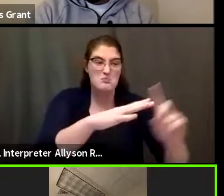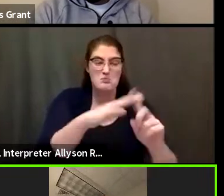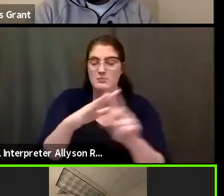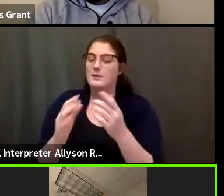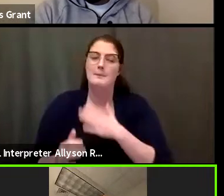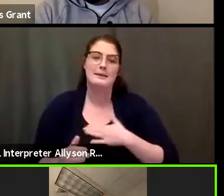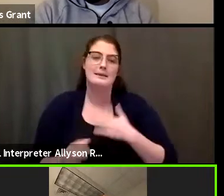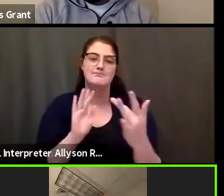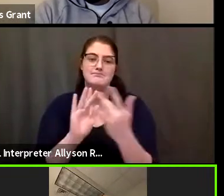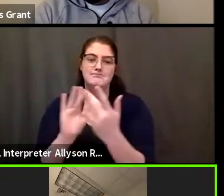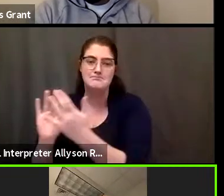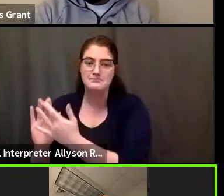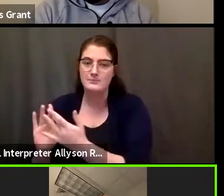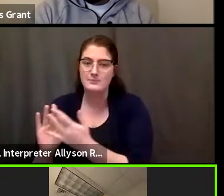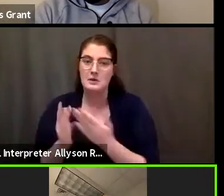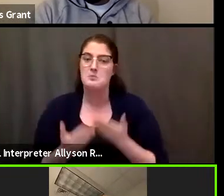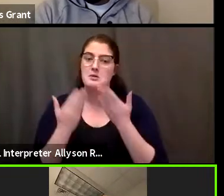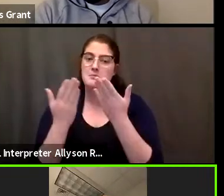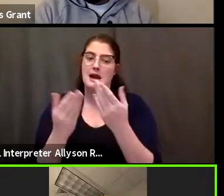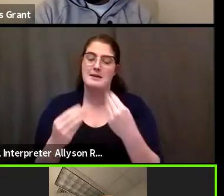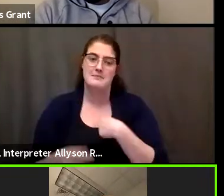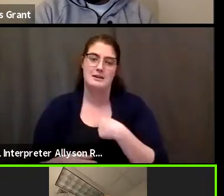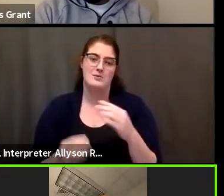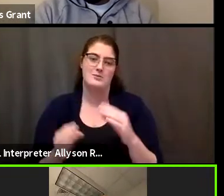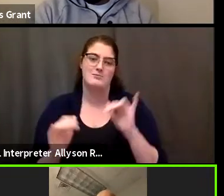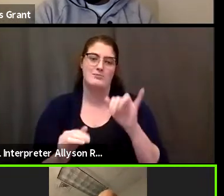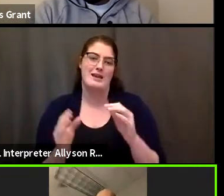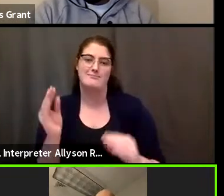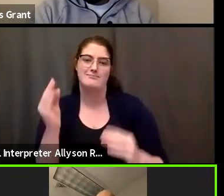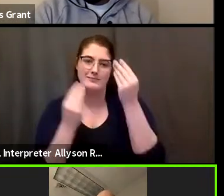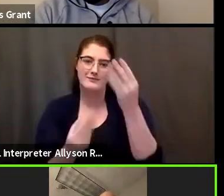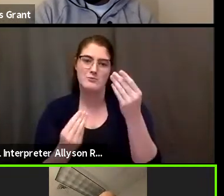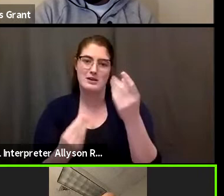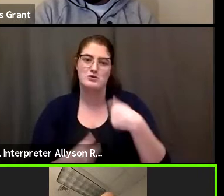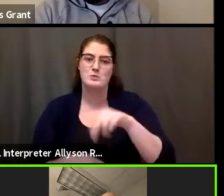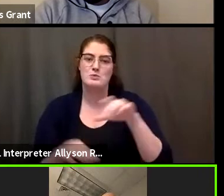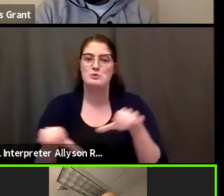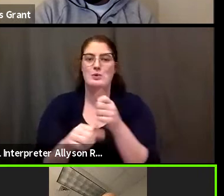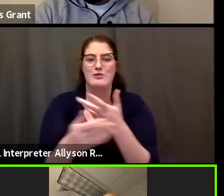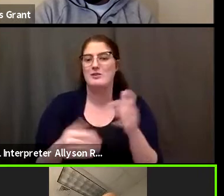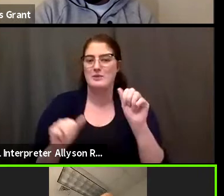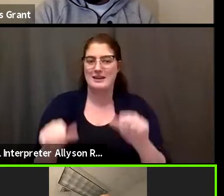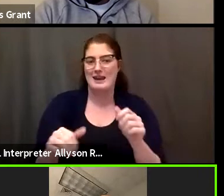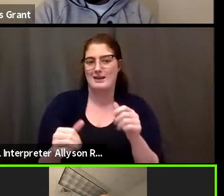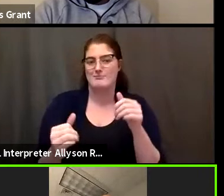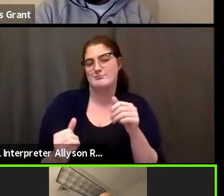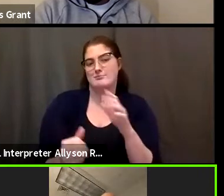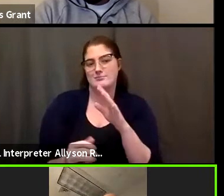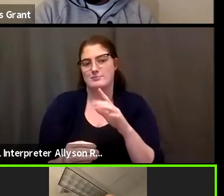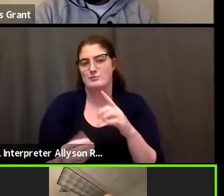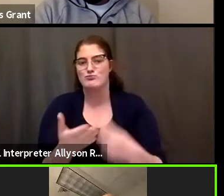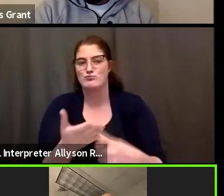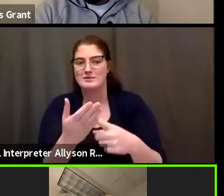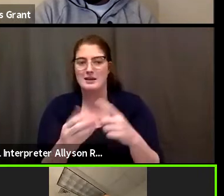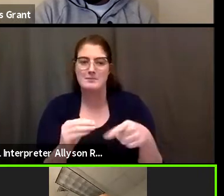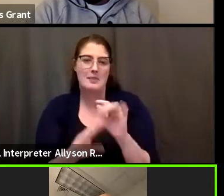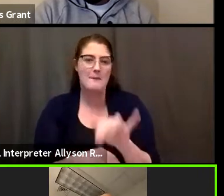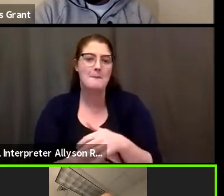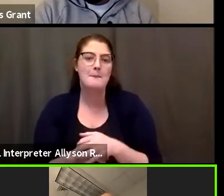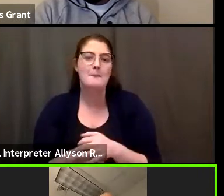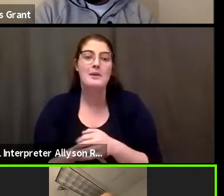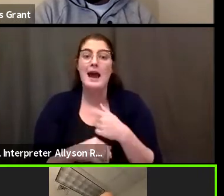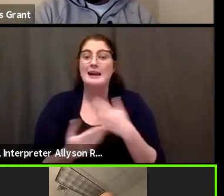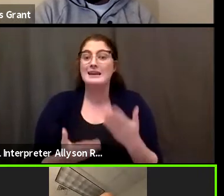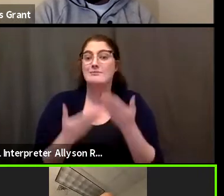out and provide me with that information, and we'll definitely do everything that we can do to address it. I can provide you with my